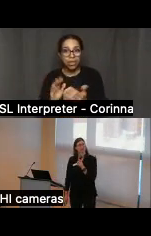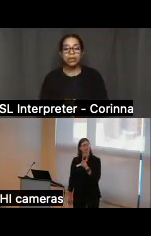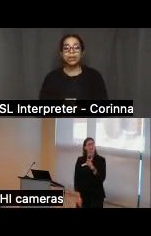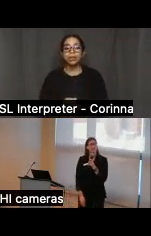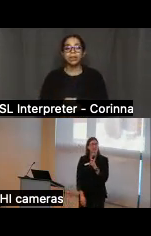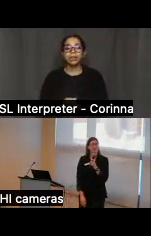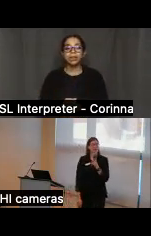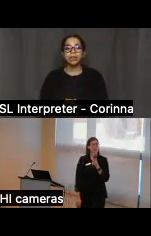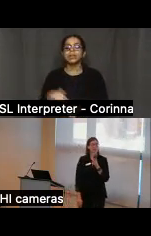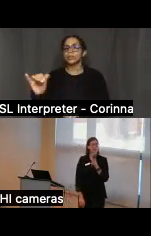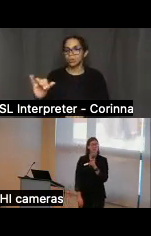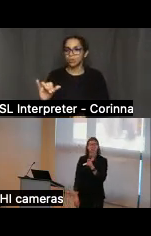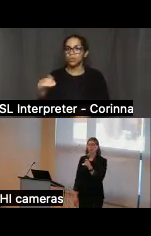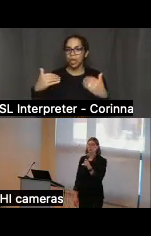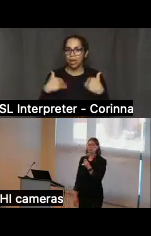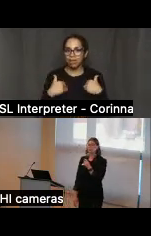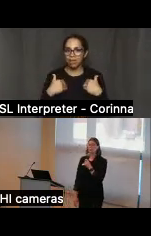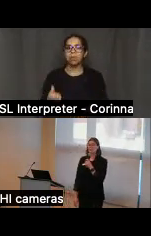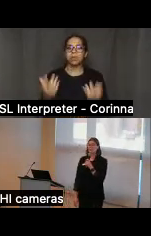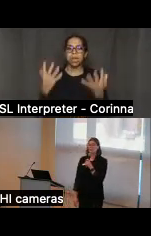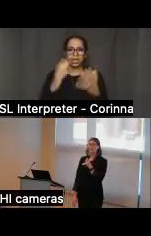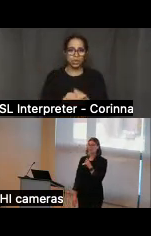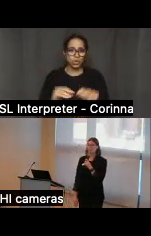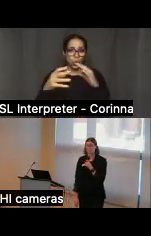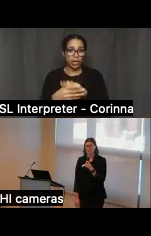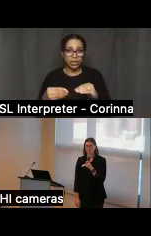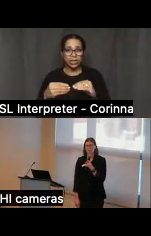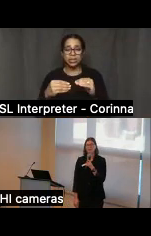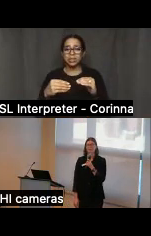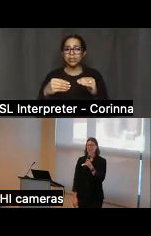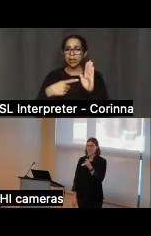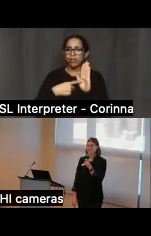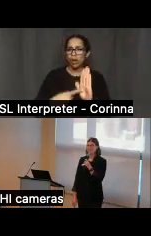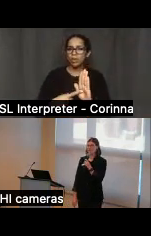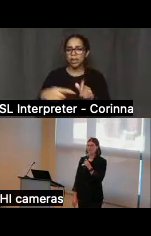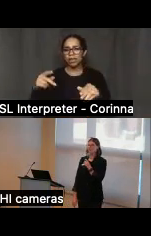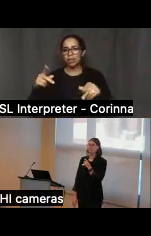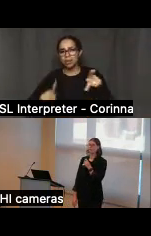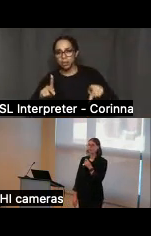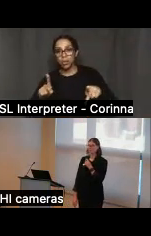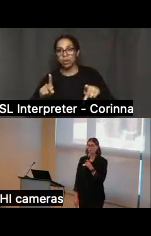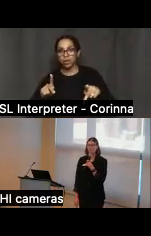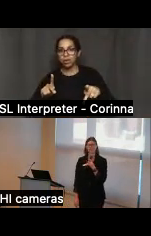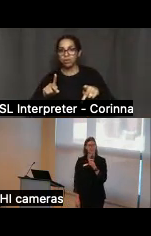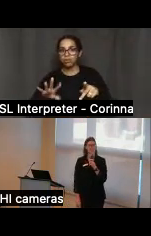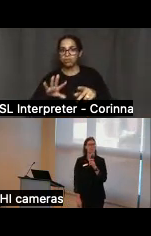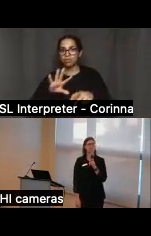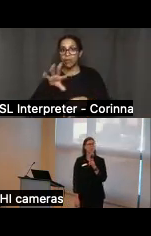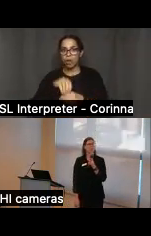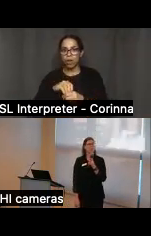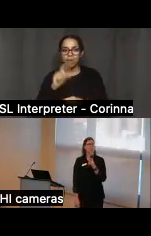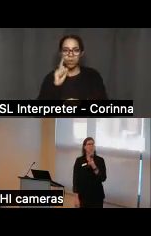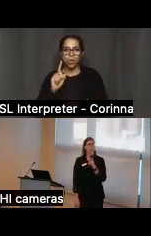also have lots of stories that represent the individuals and people behind the numbers in the CHAS. So we have stories of